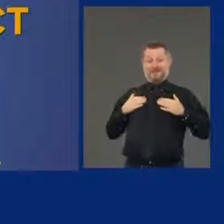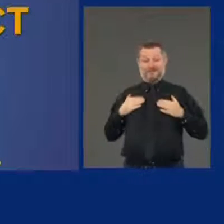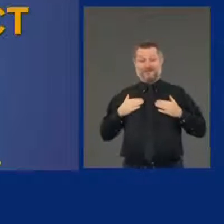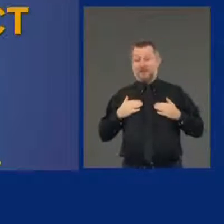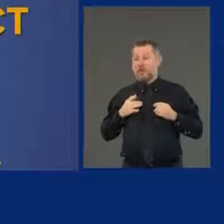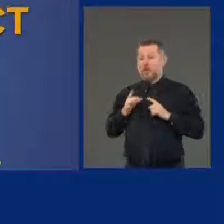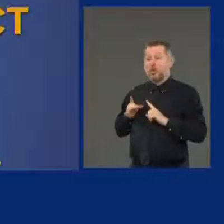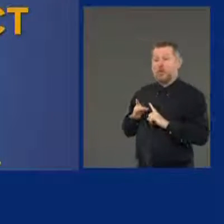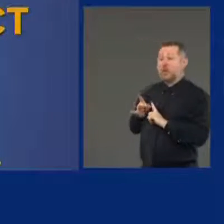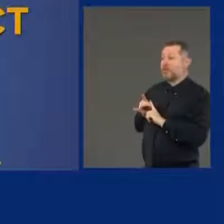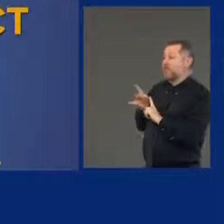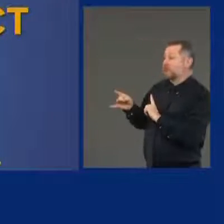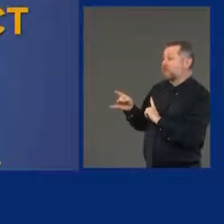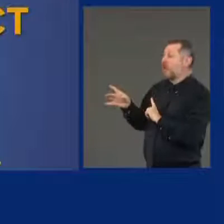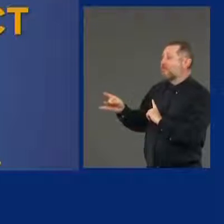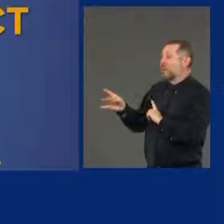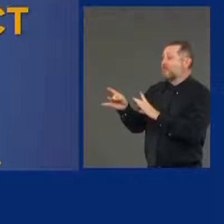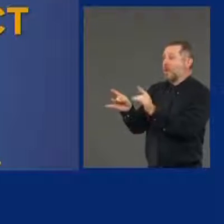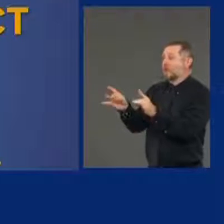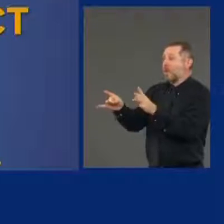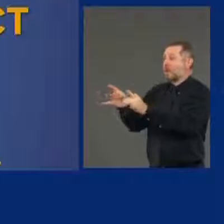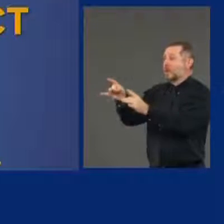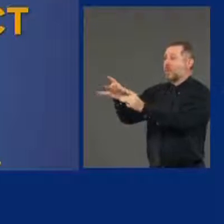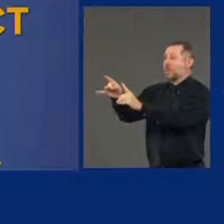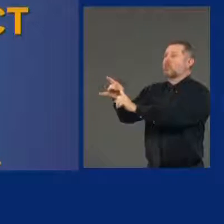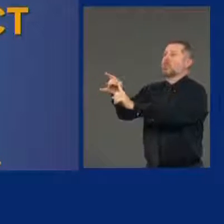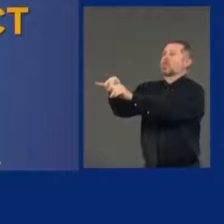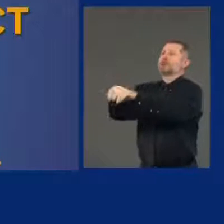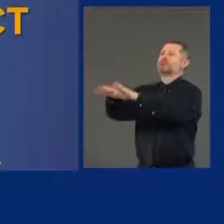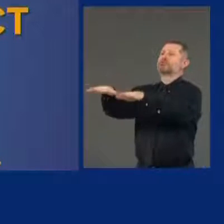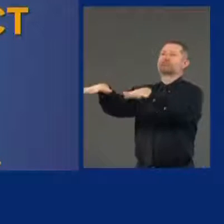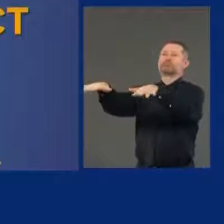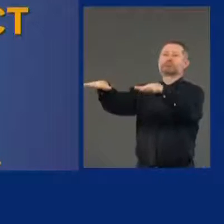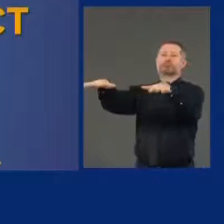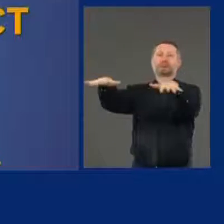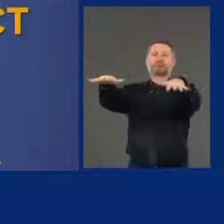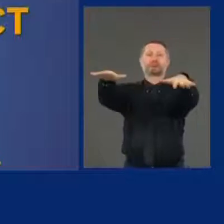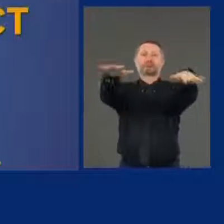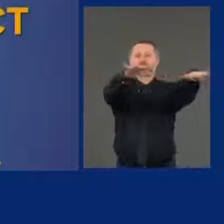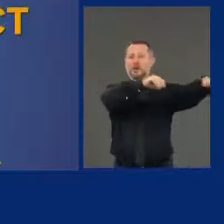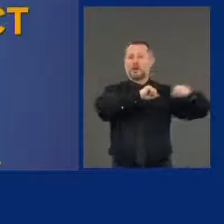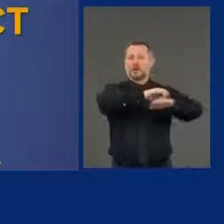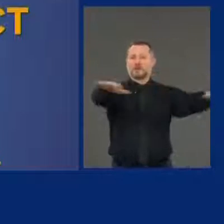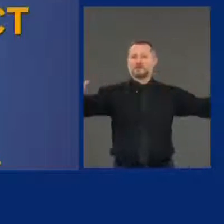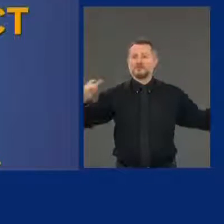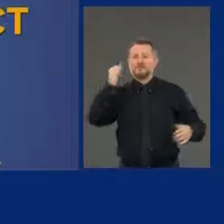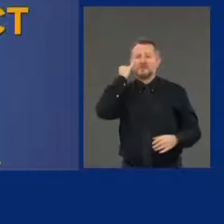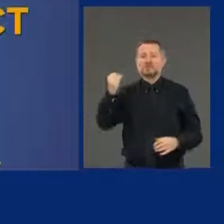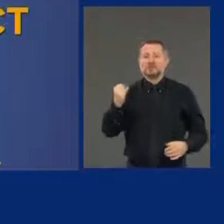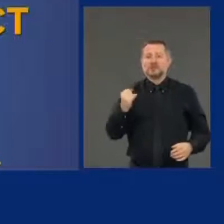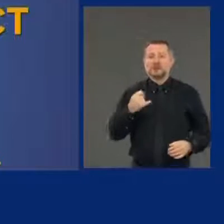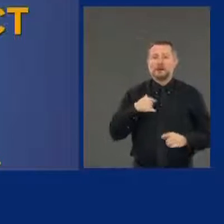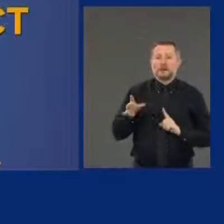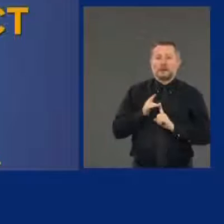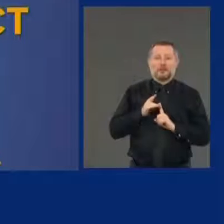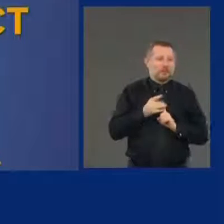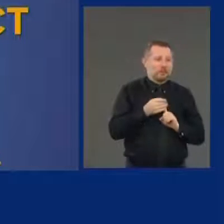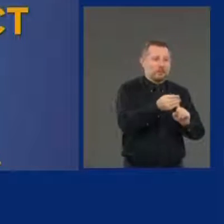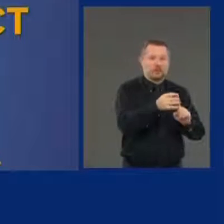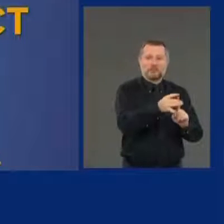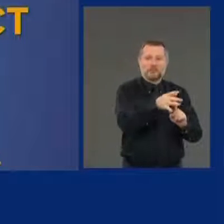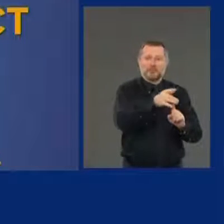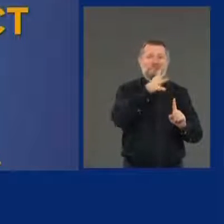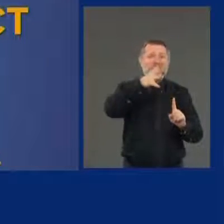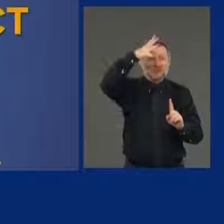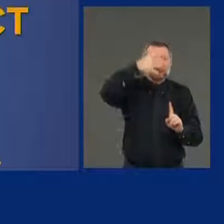people who you could infect. It's disrespectful to a parent, to a grandparent, to a cousin, to a brother, to someone